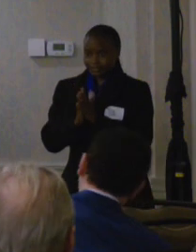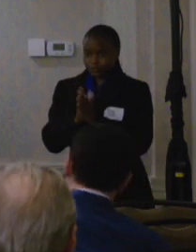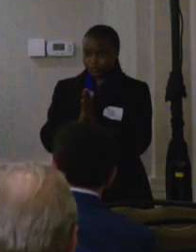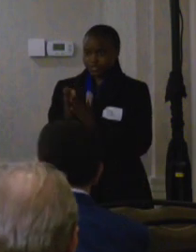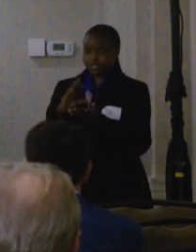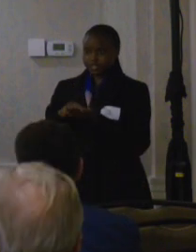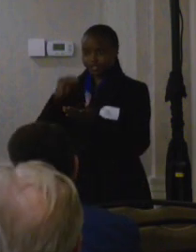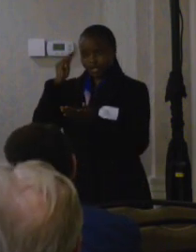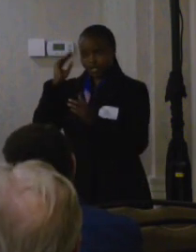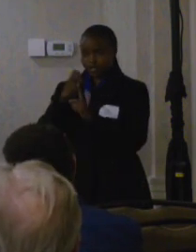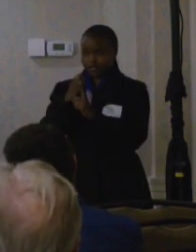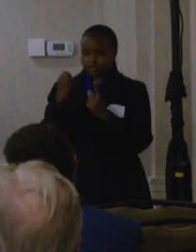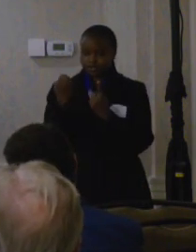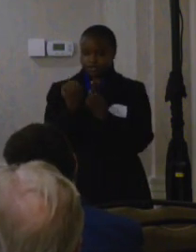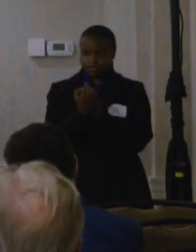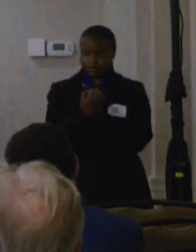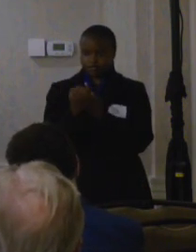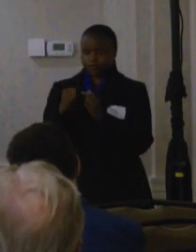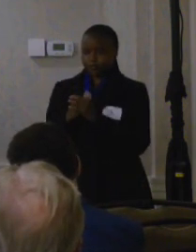learning environment.